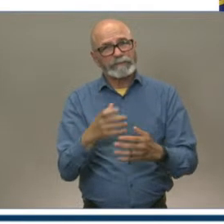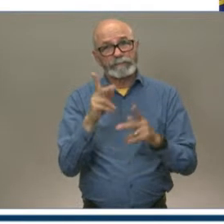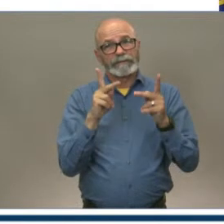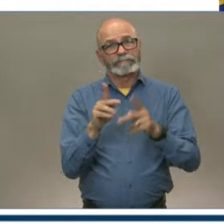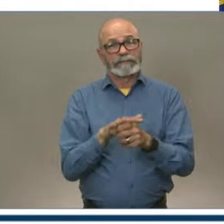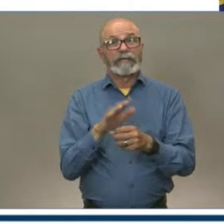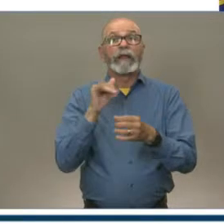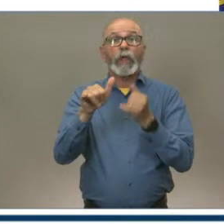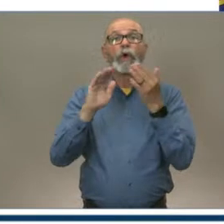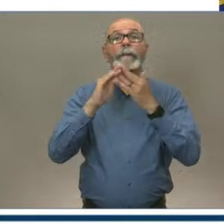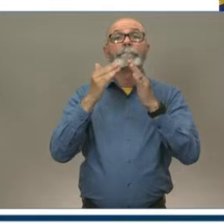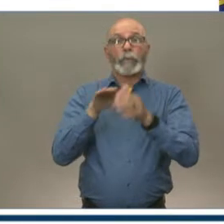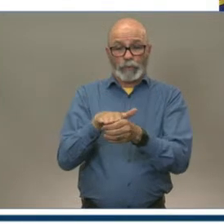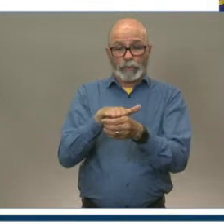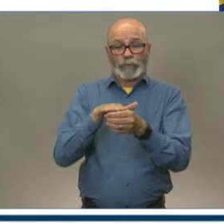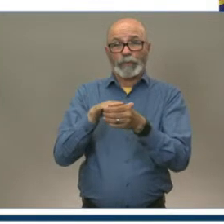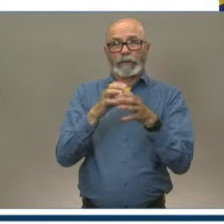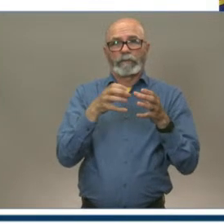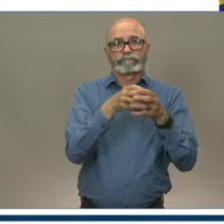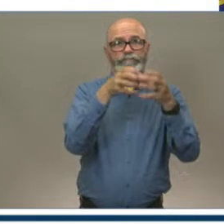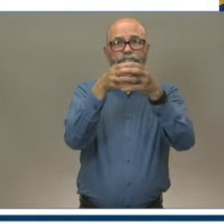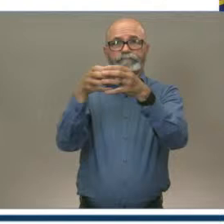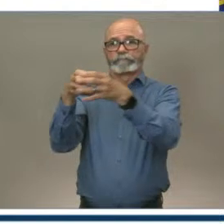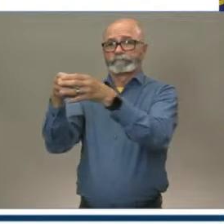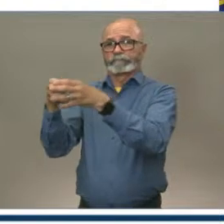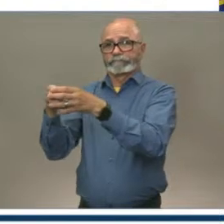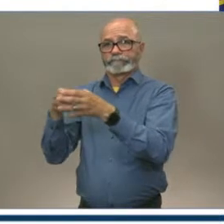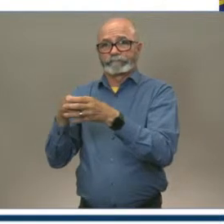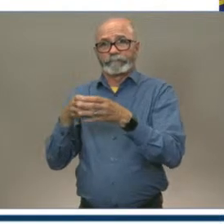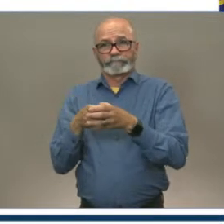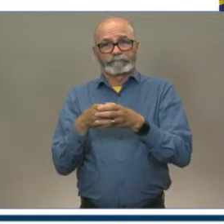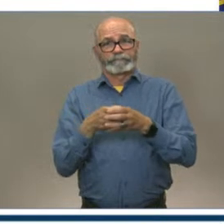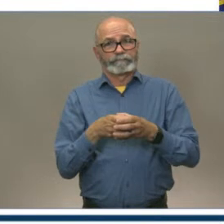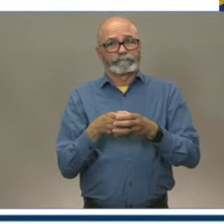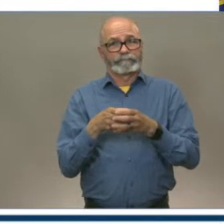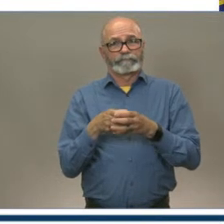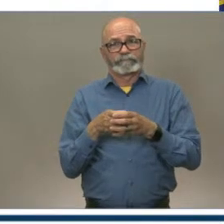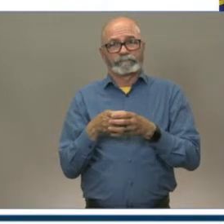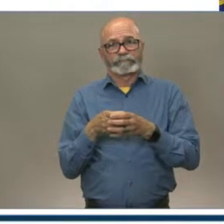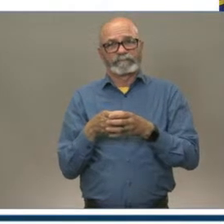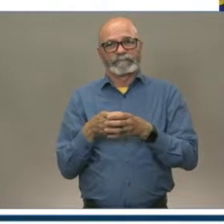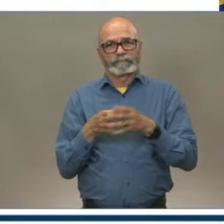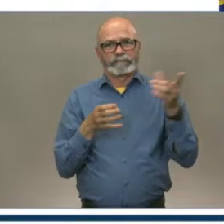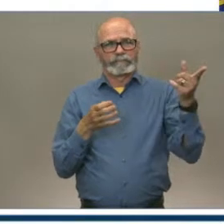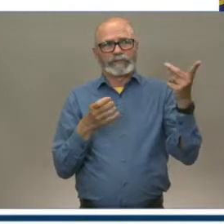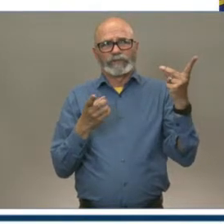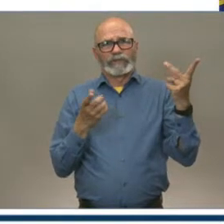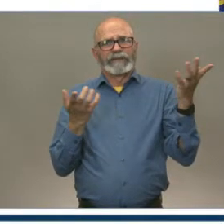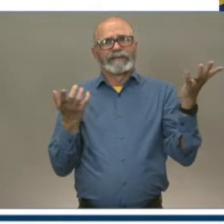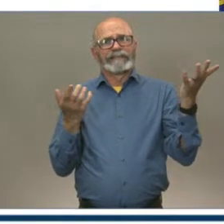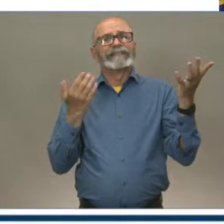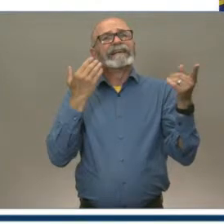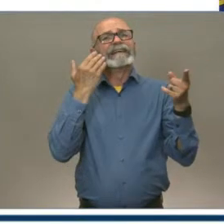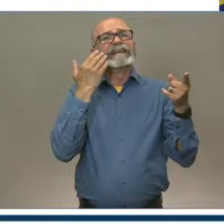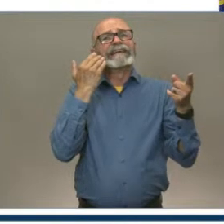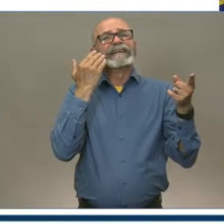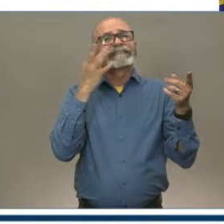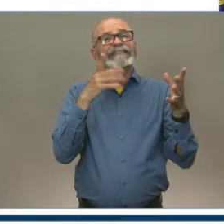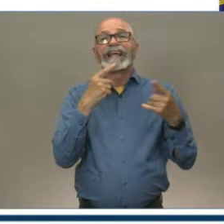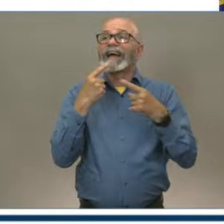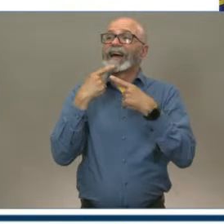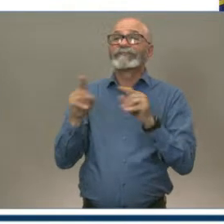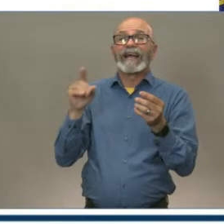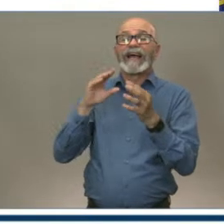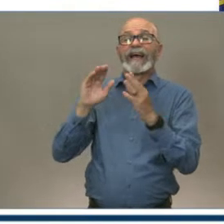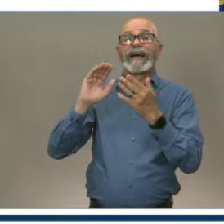home an order, but, is this announcement today really any different than what was announced specifically for the Halifax region earlier